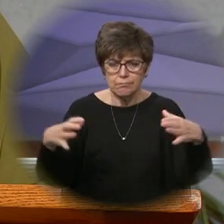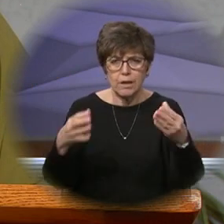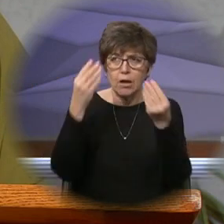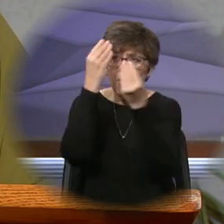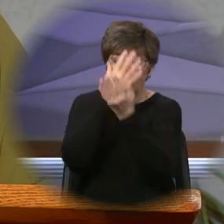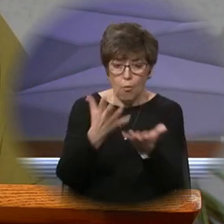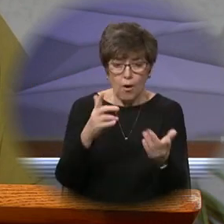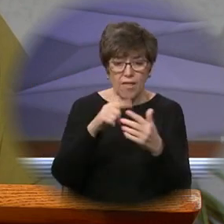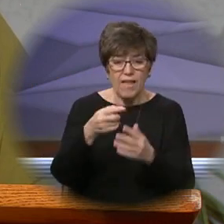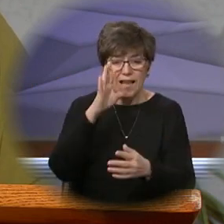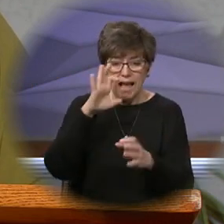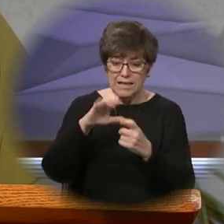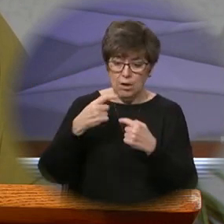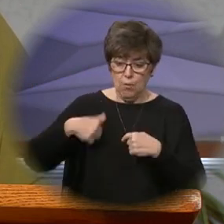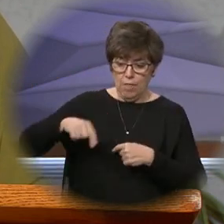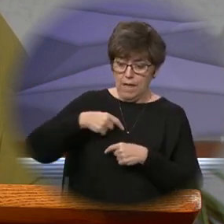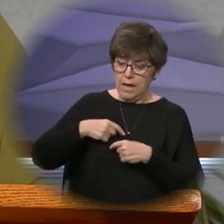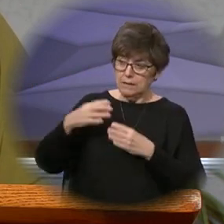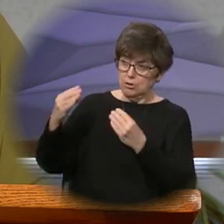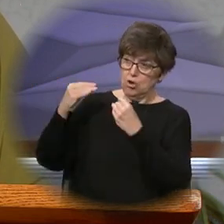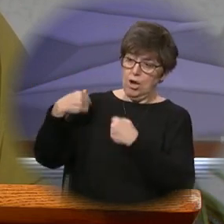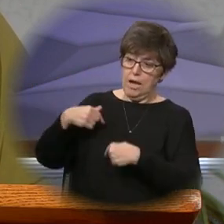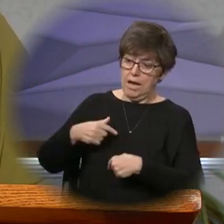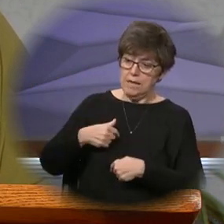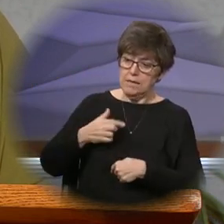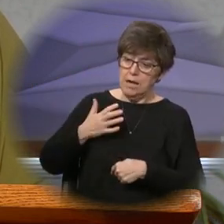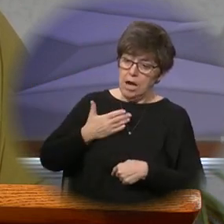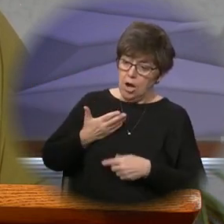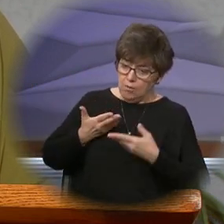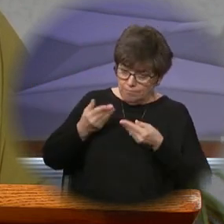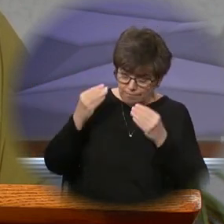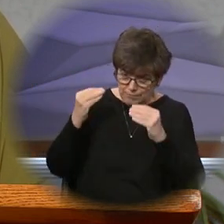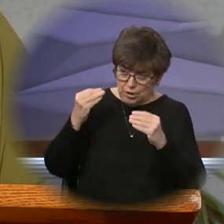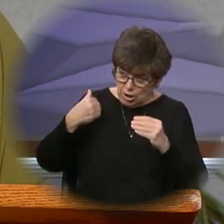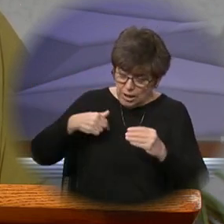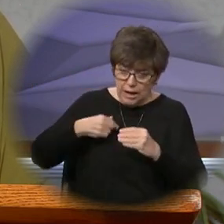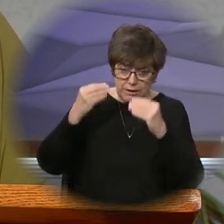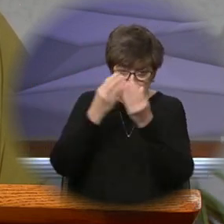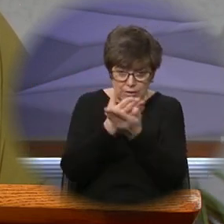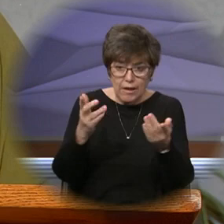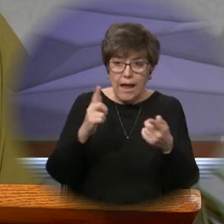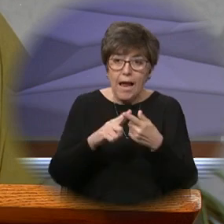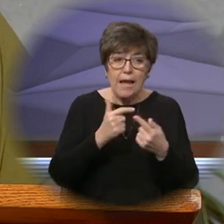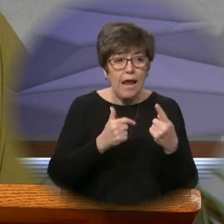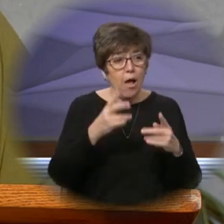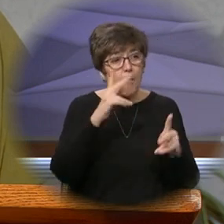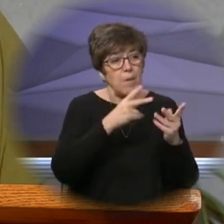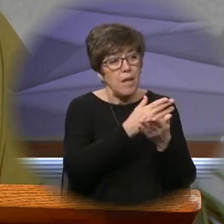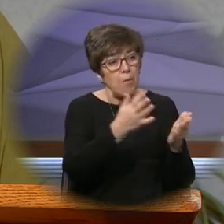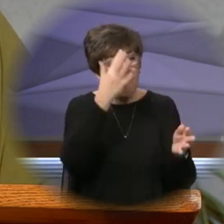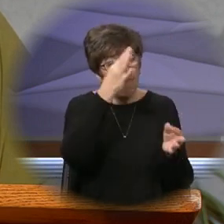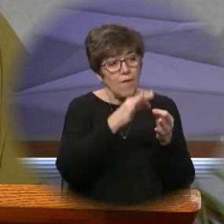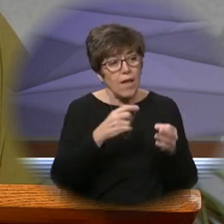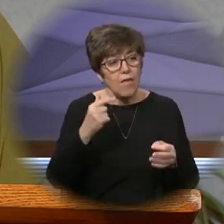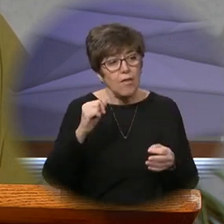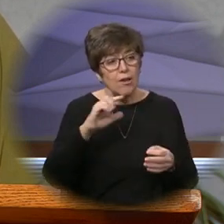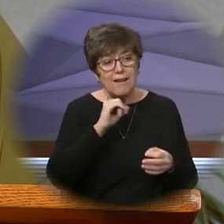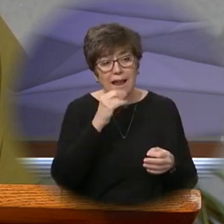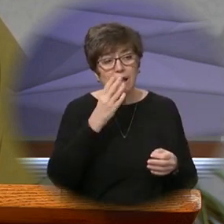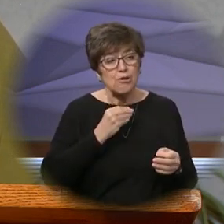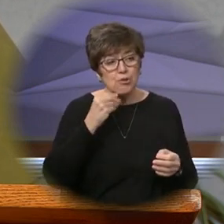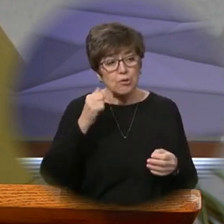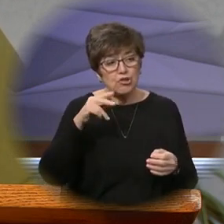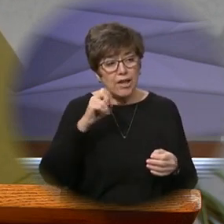what God had done with them and how he had opened the door of faith to the Gentiles. The word of the